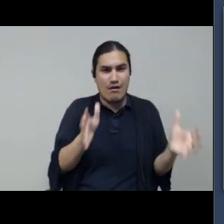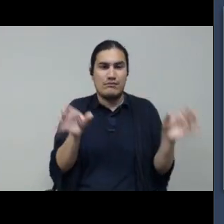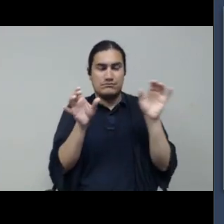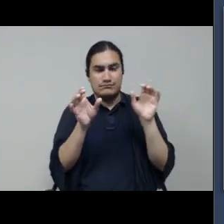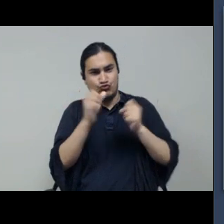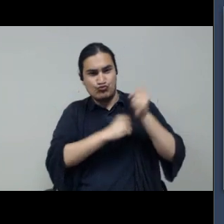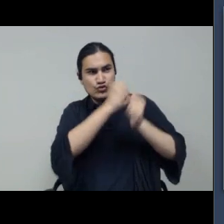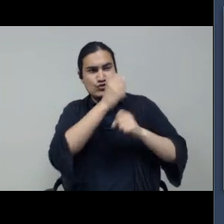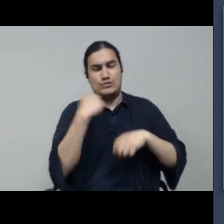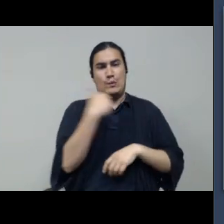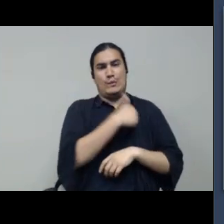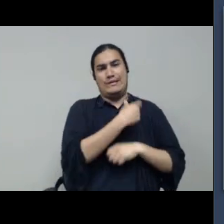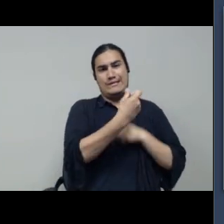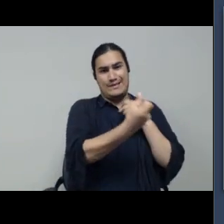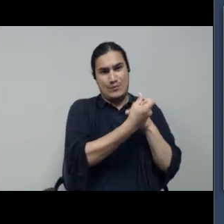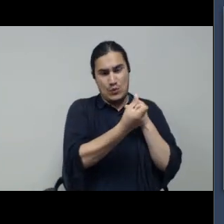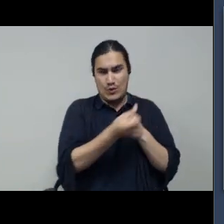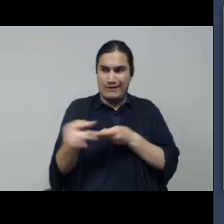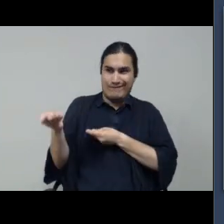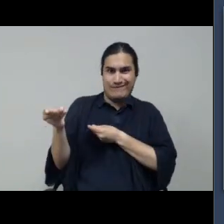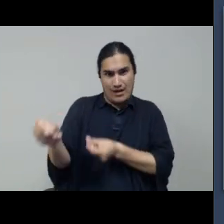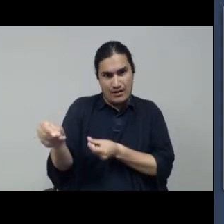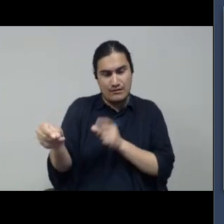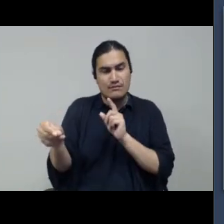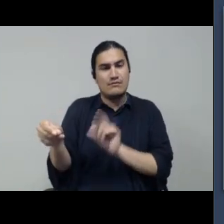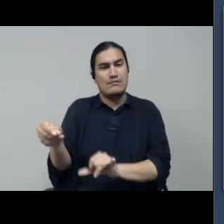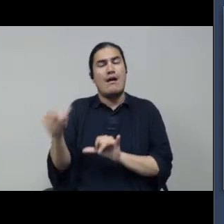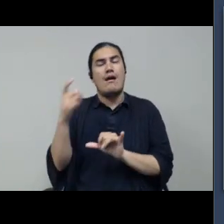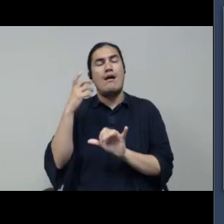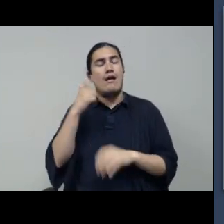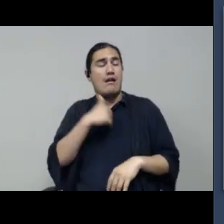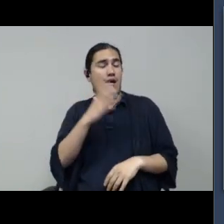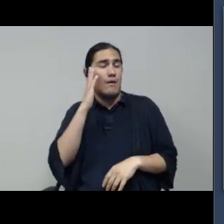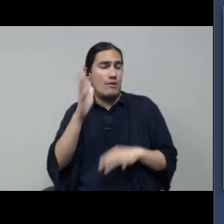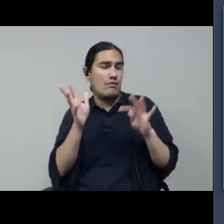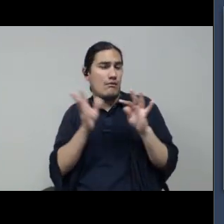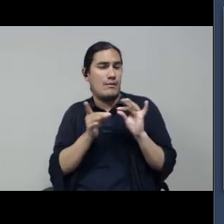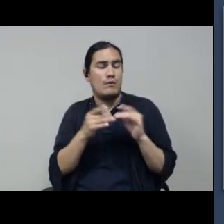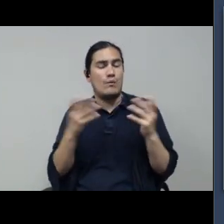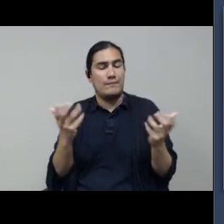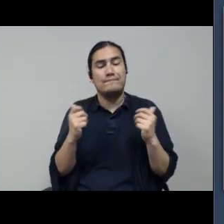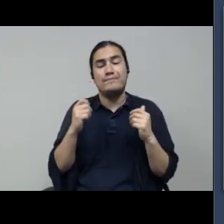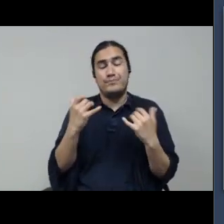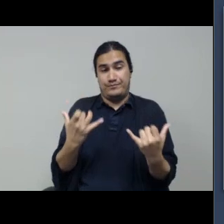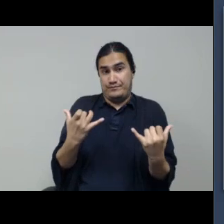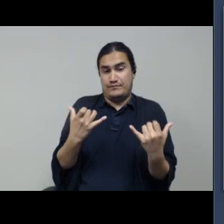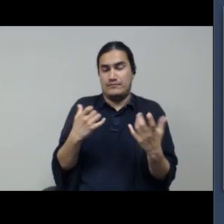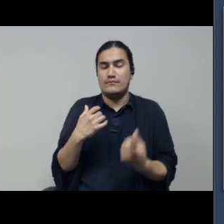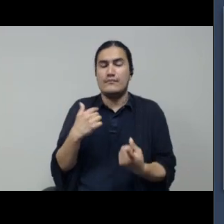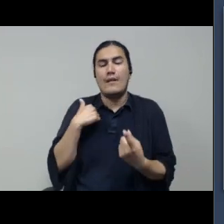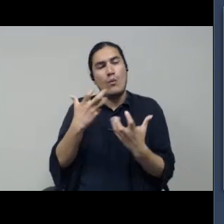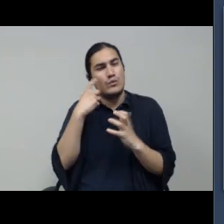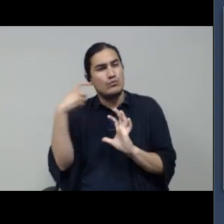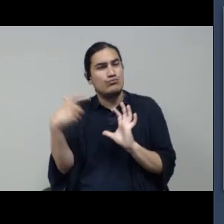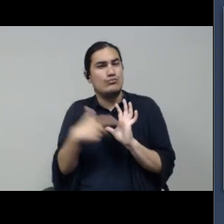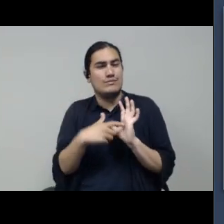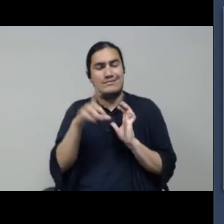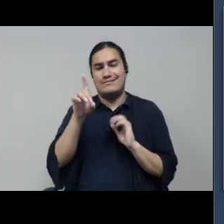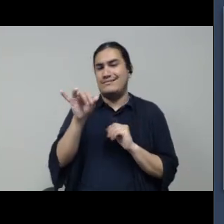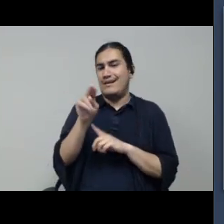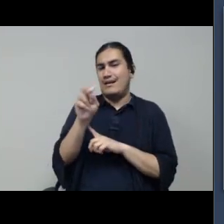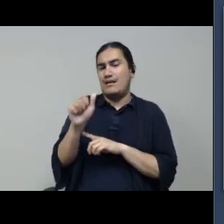we support and that we fund. And what I will say is that and today, and I wanted to acknowledge Diana